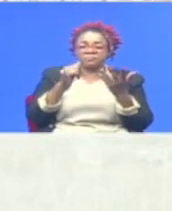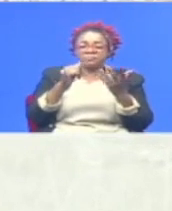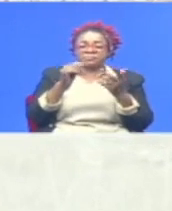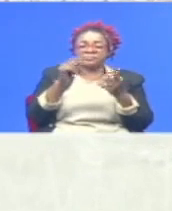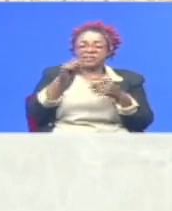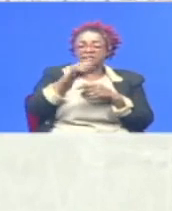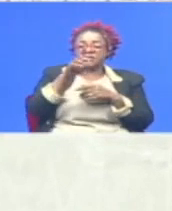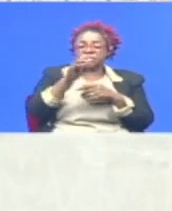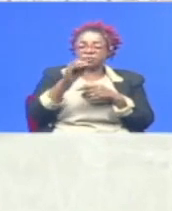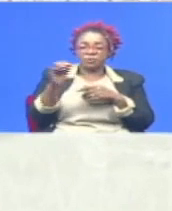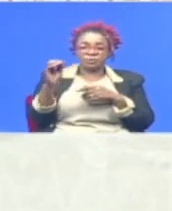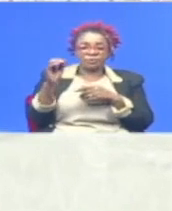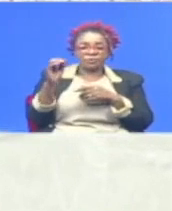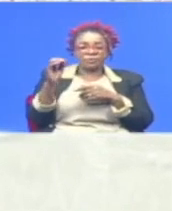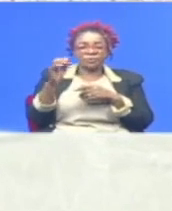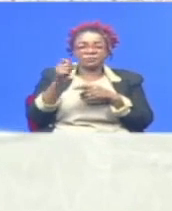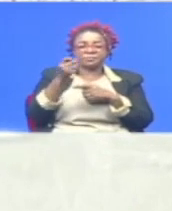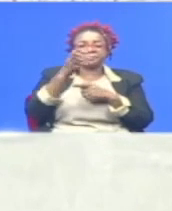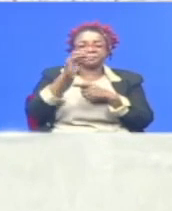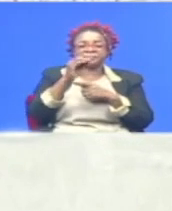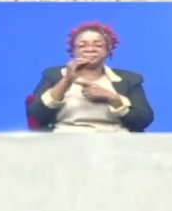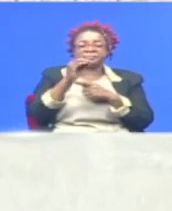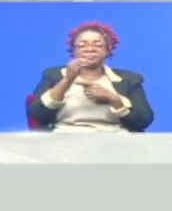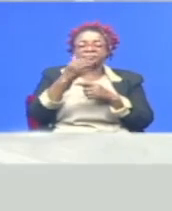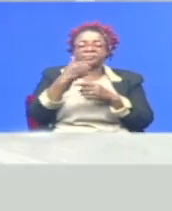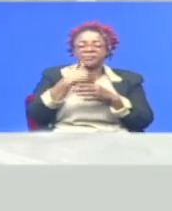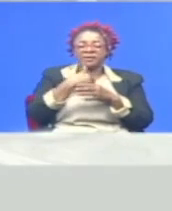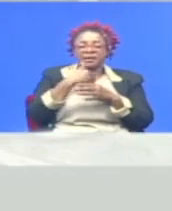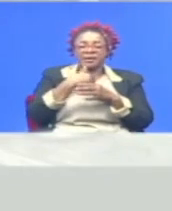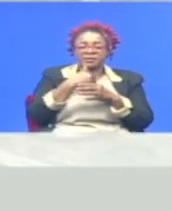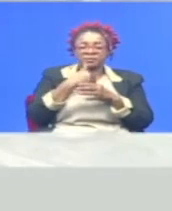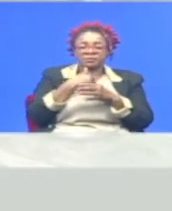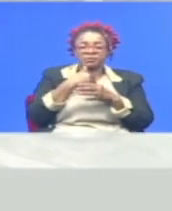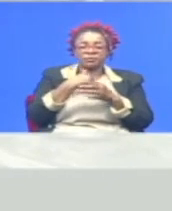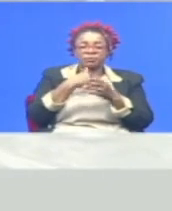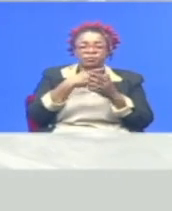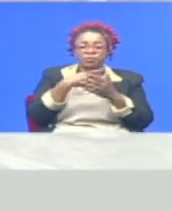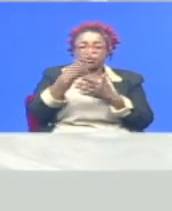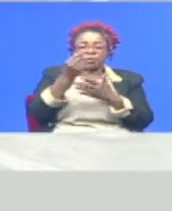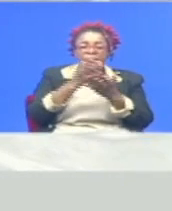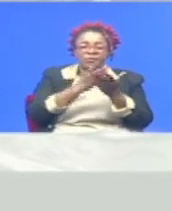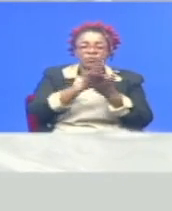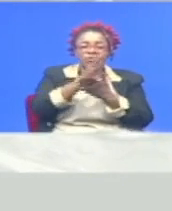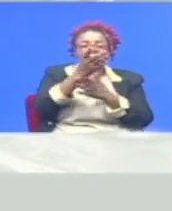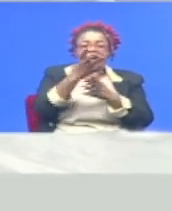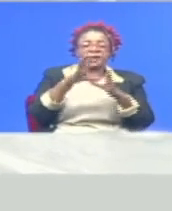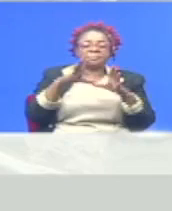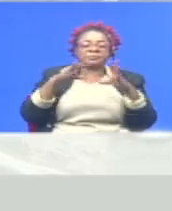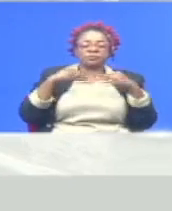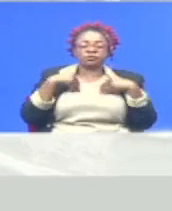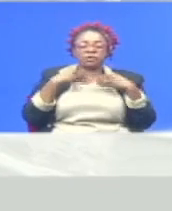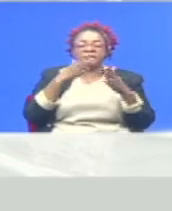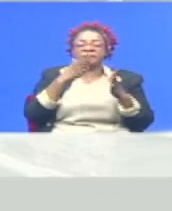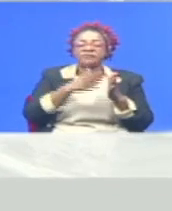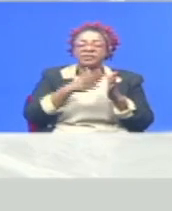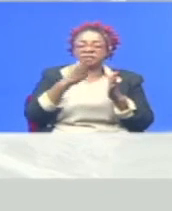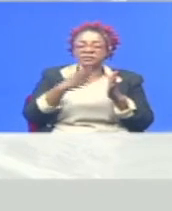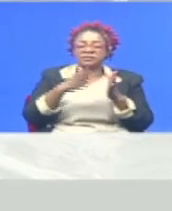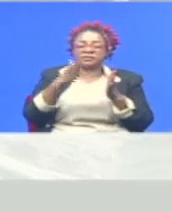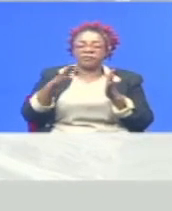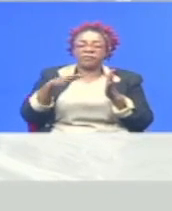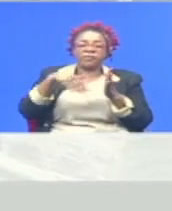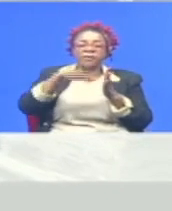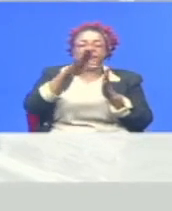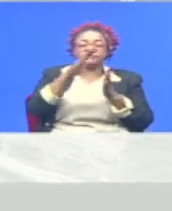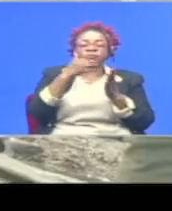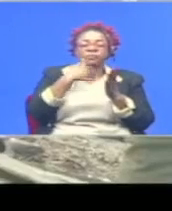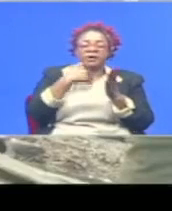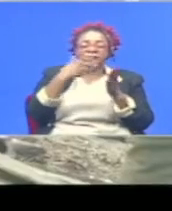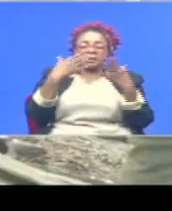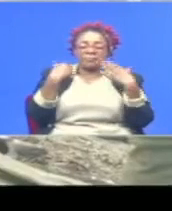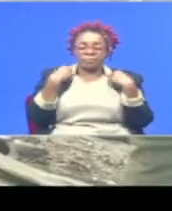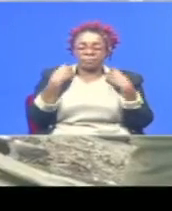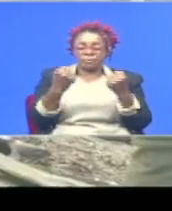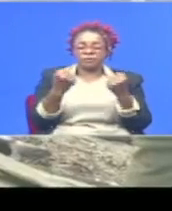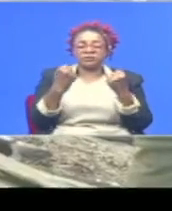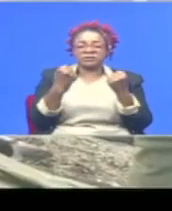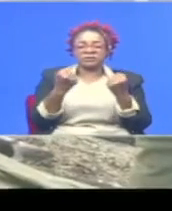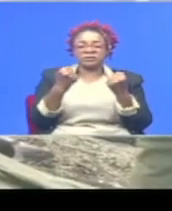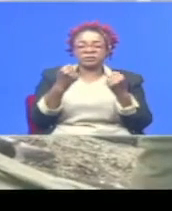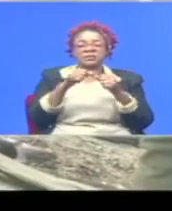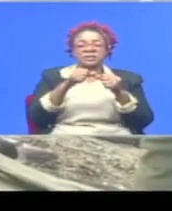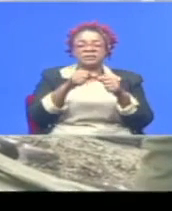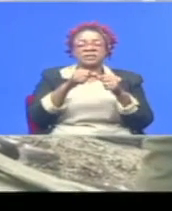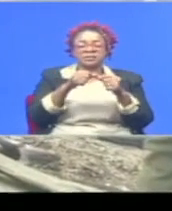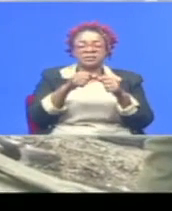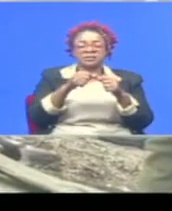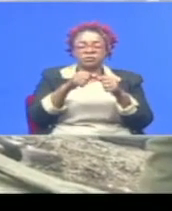zoos. So they have to go through a series of adaptation phases for them to build the immunity that can sustain them